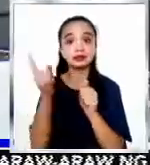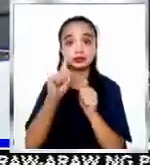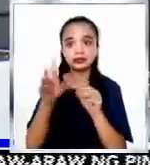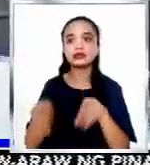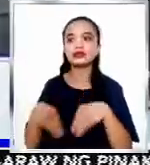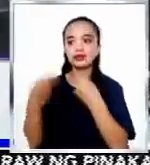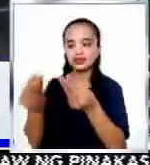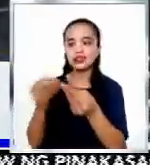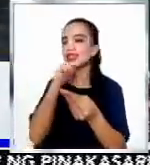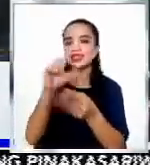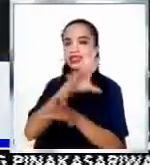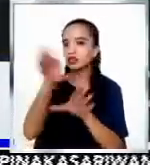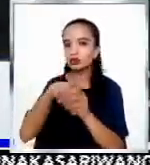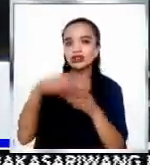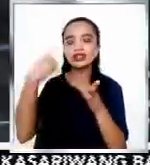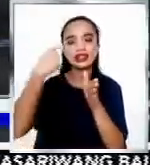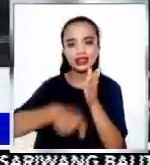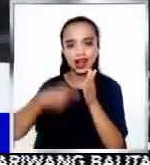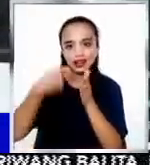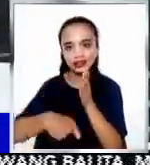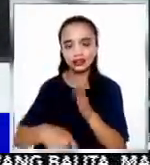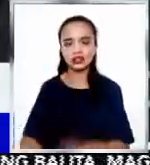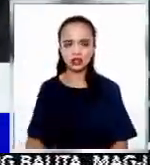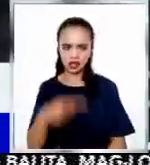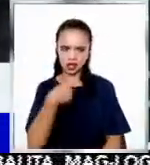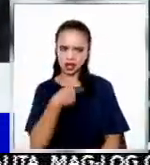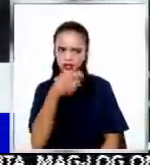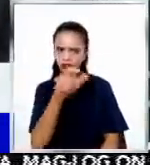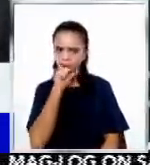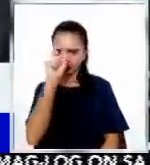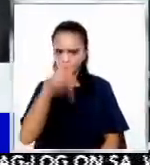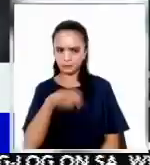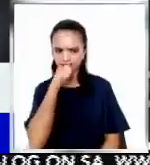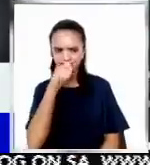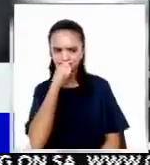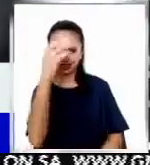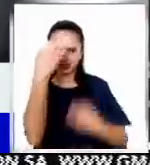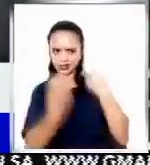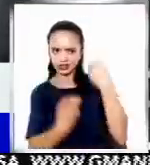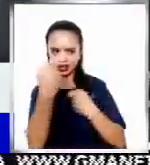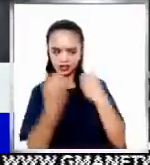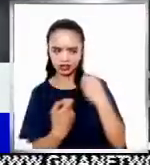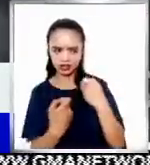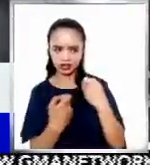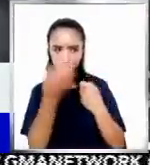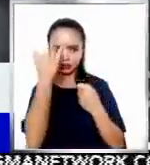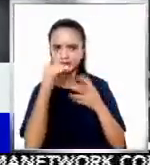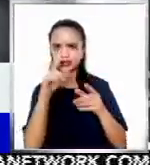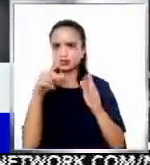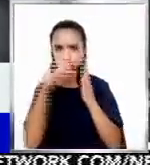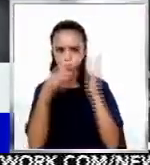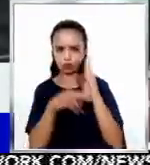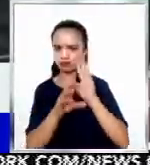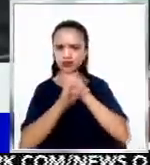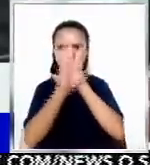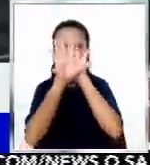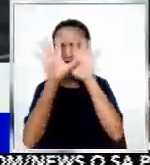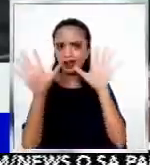Bosa, I don't think you are to judge what is because the law is very clear. There has to have